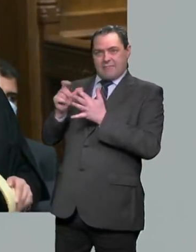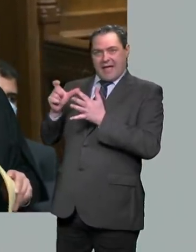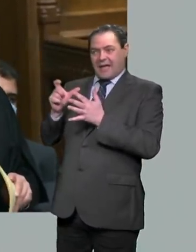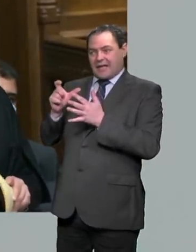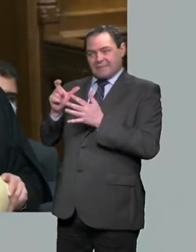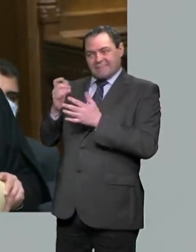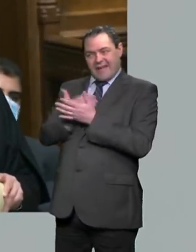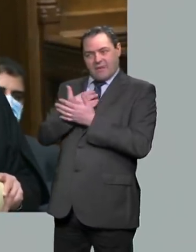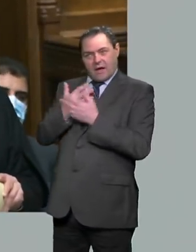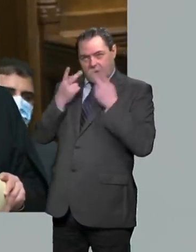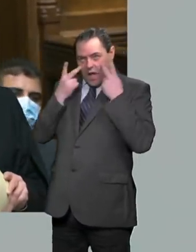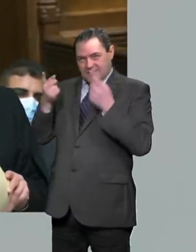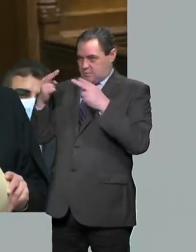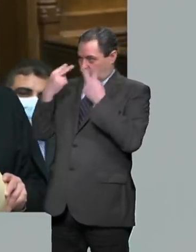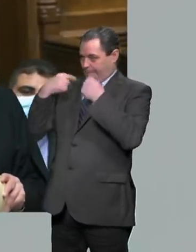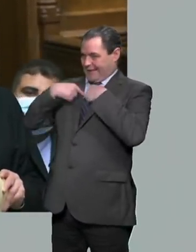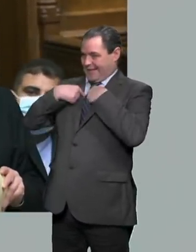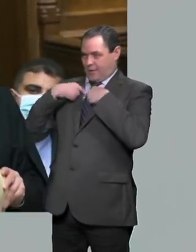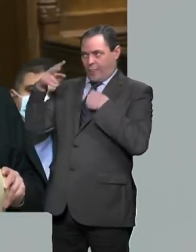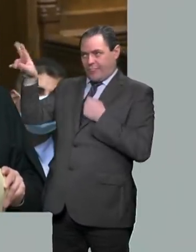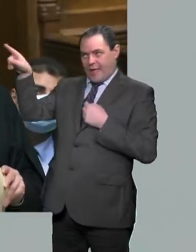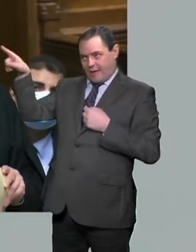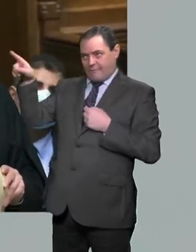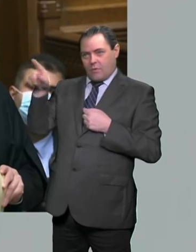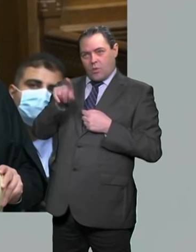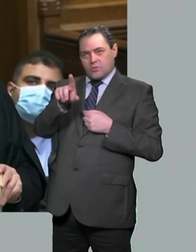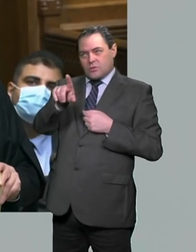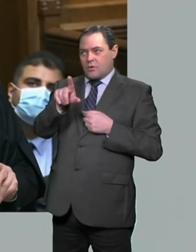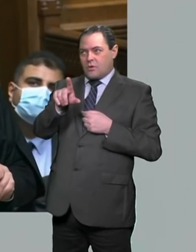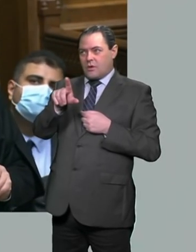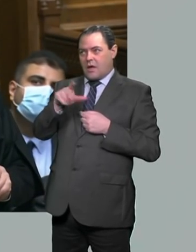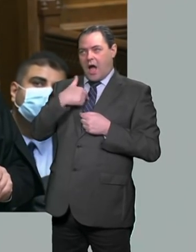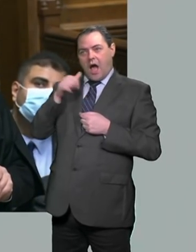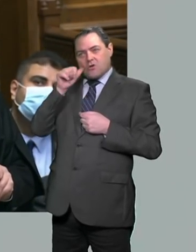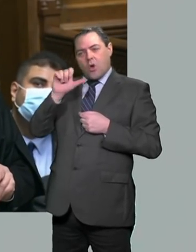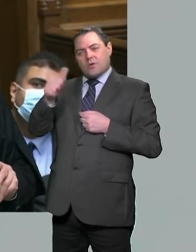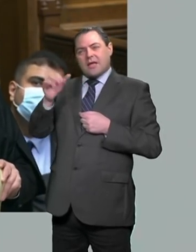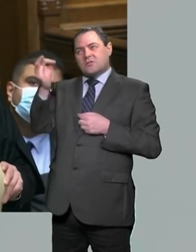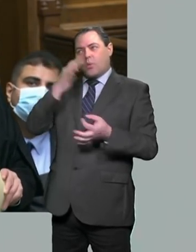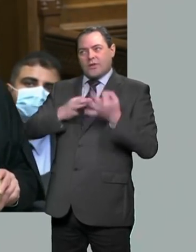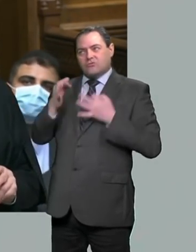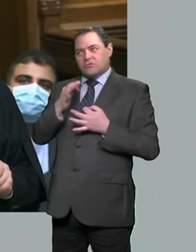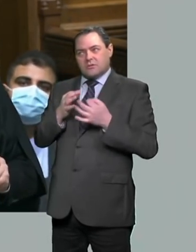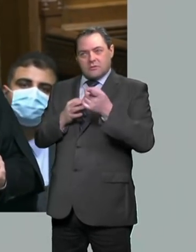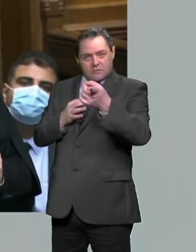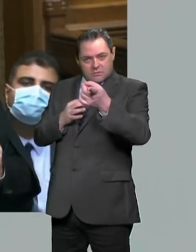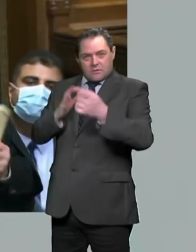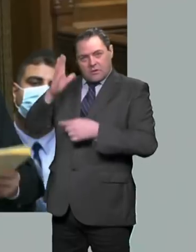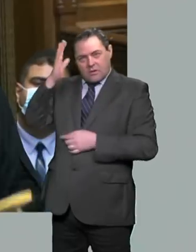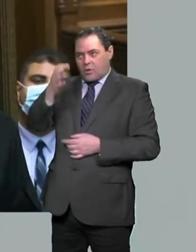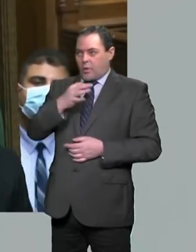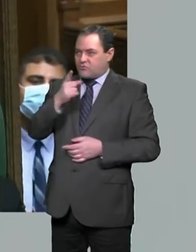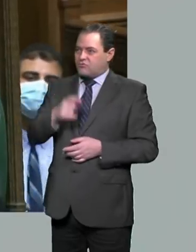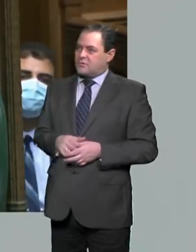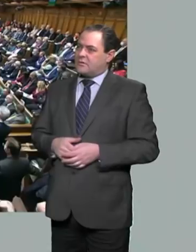am. And can I just say, Dame Caroline Dinage is desperate to get the next question to you. Dame Diana